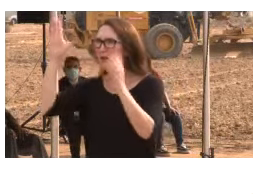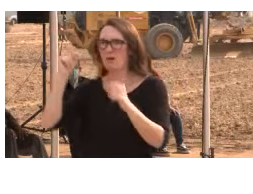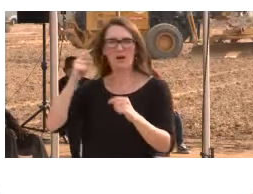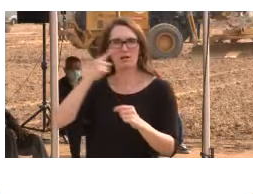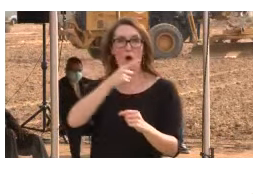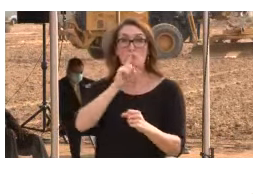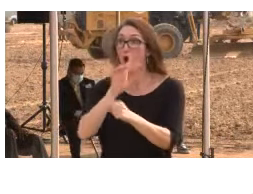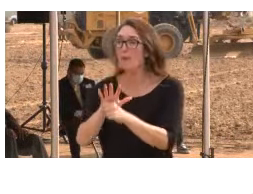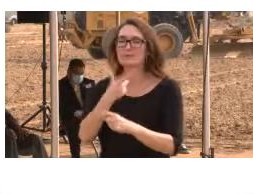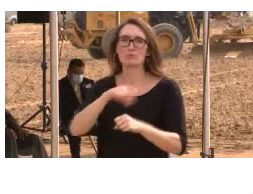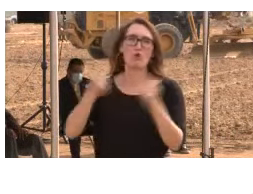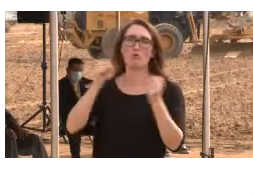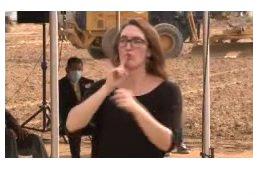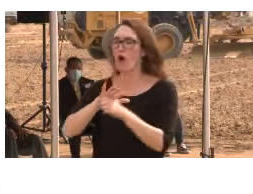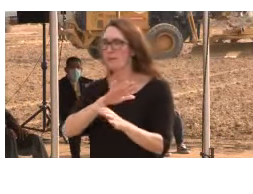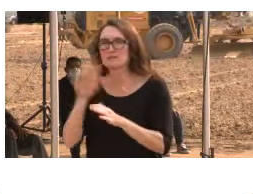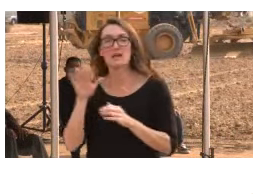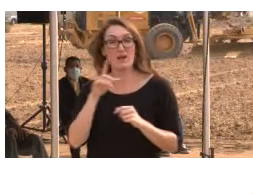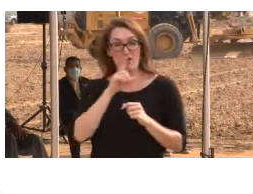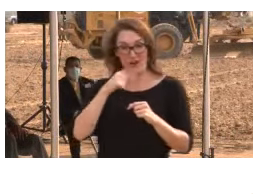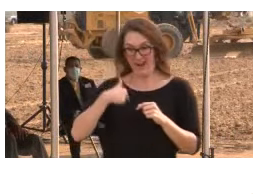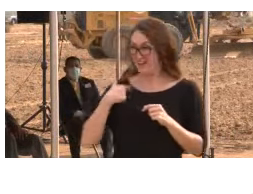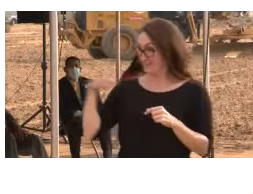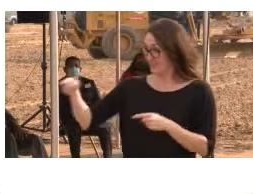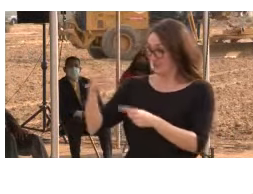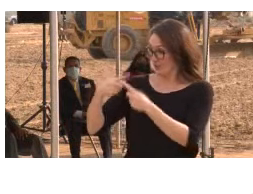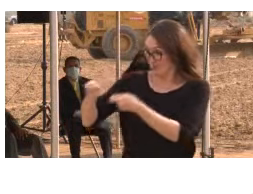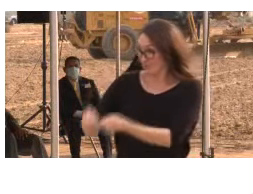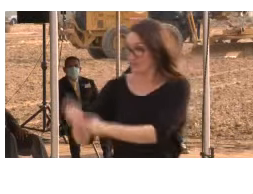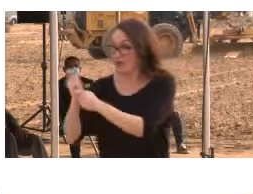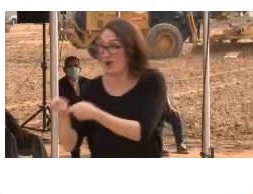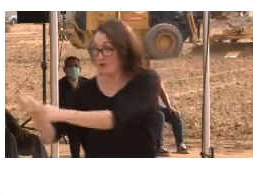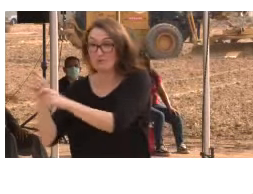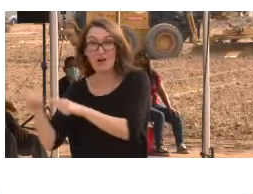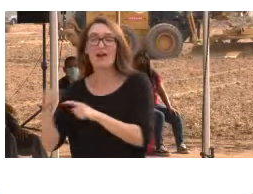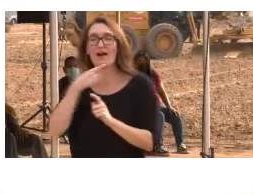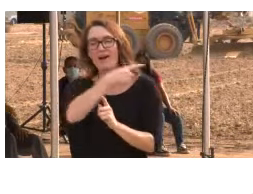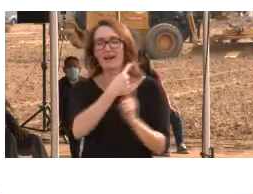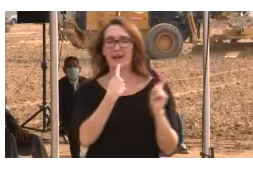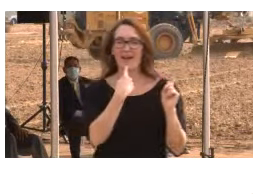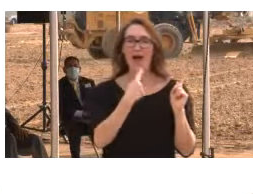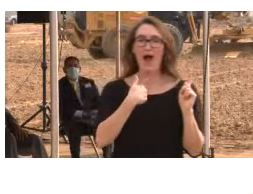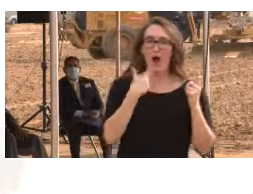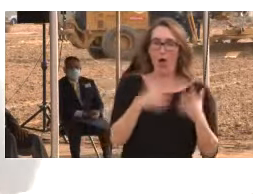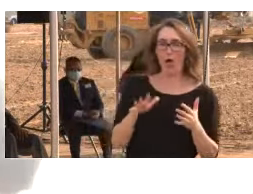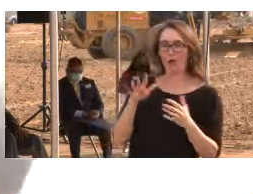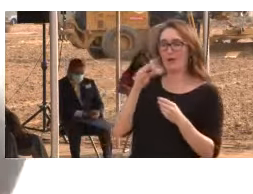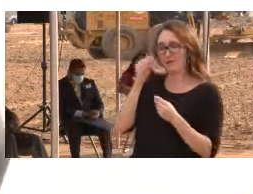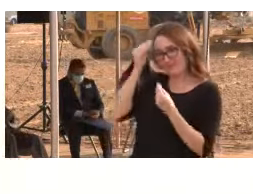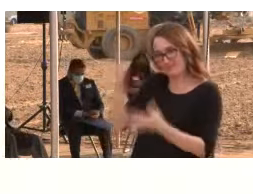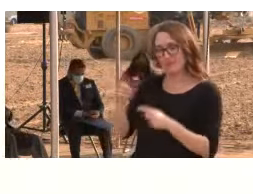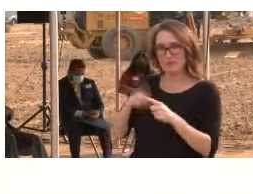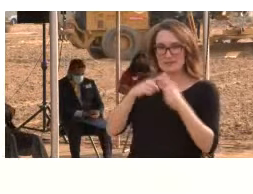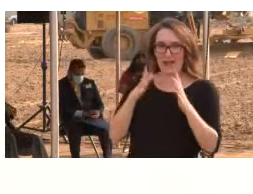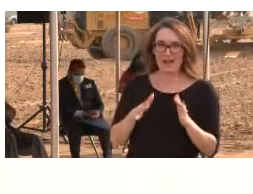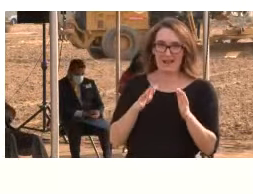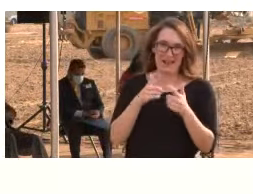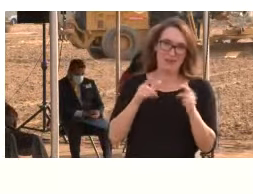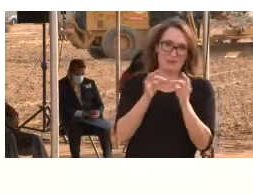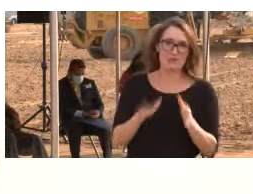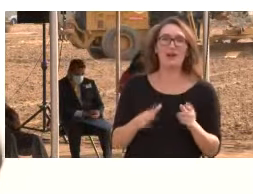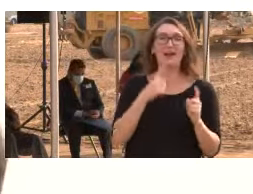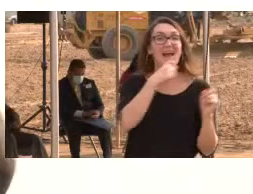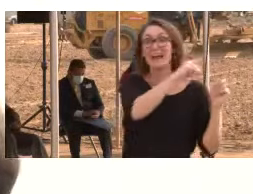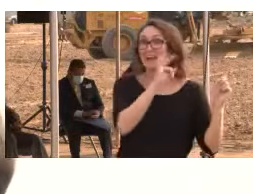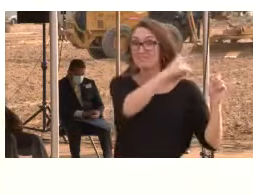groundbreaking. By the way, we have a great sign language interpreter, and I've given her my comments here so that she'll be able to help me out